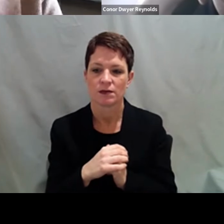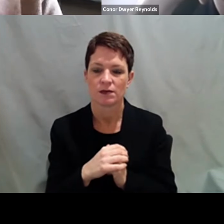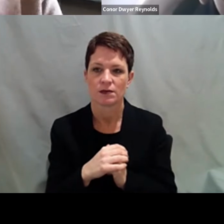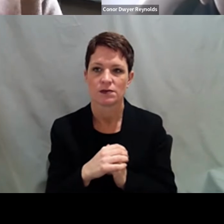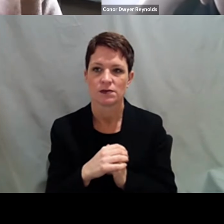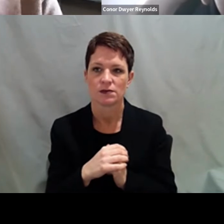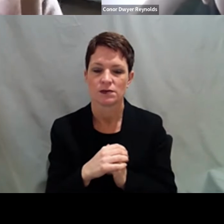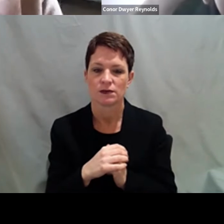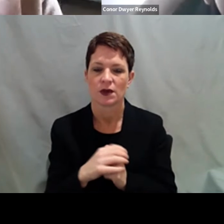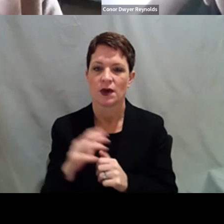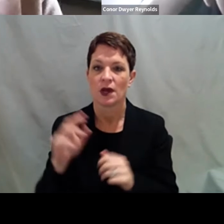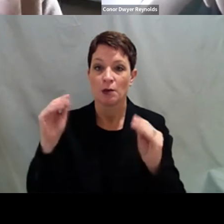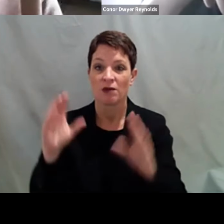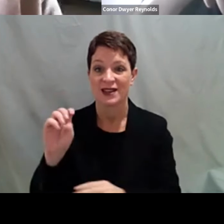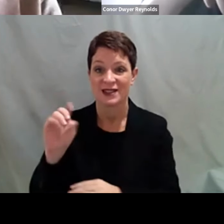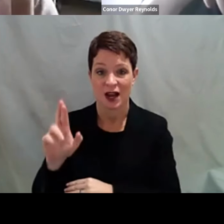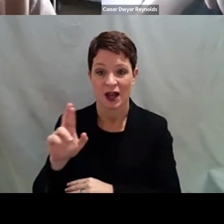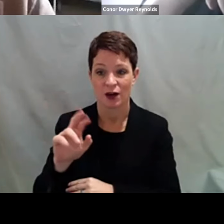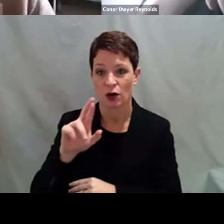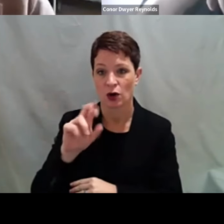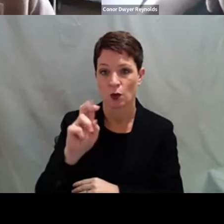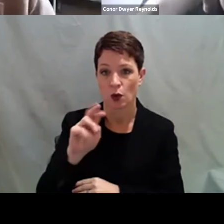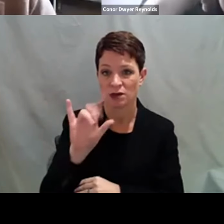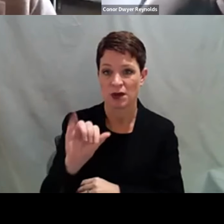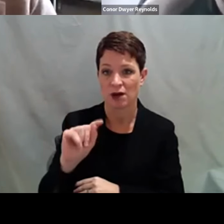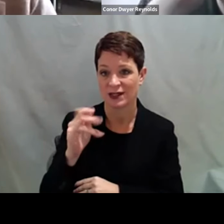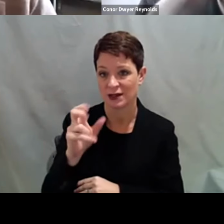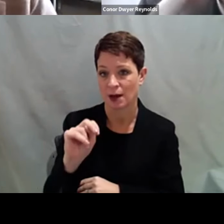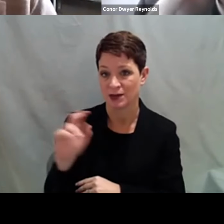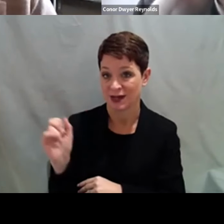Eyer, this is from Rosa Marie Thompson.